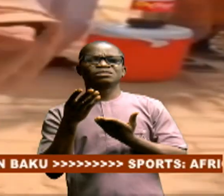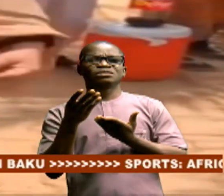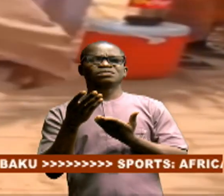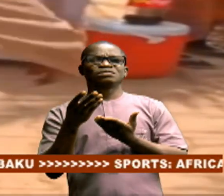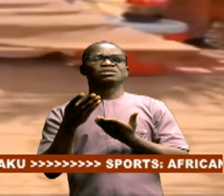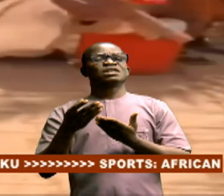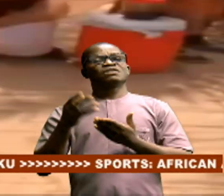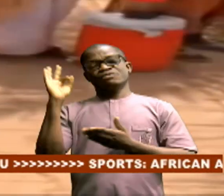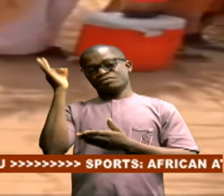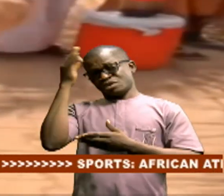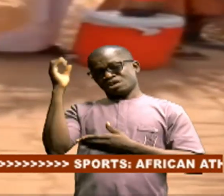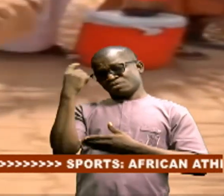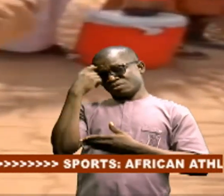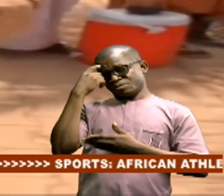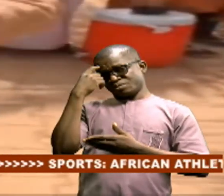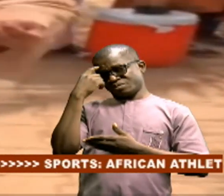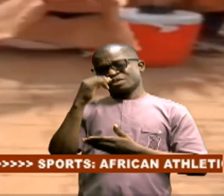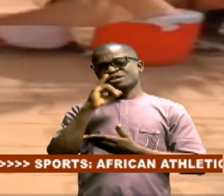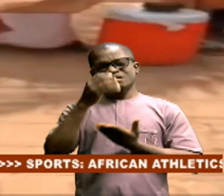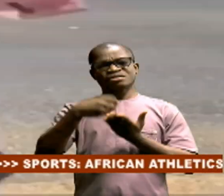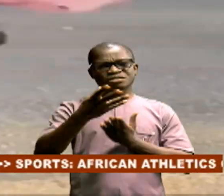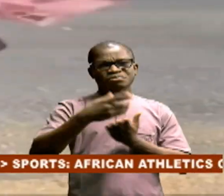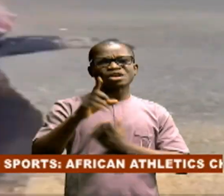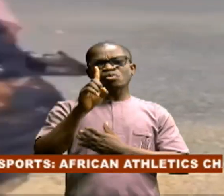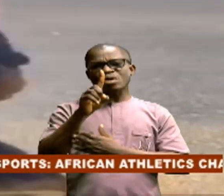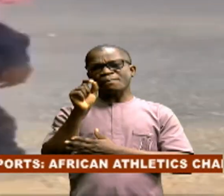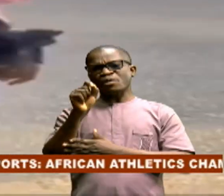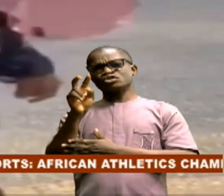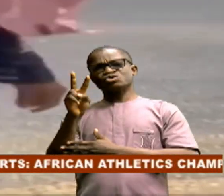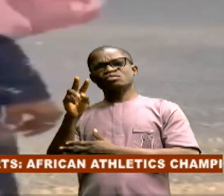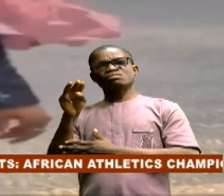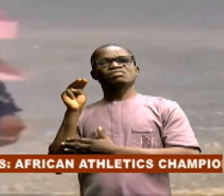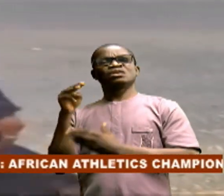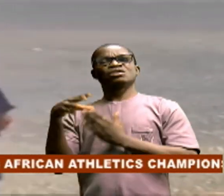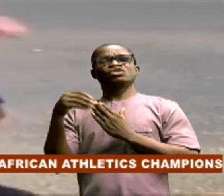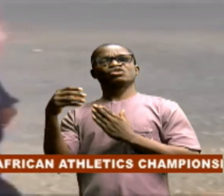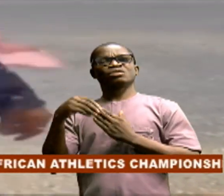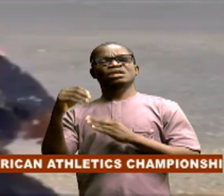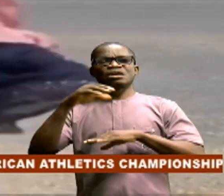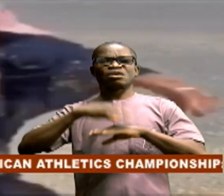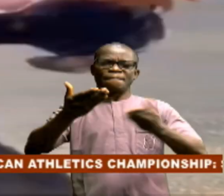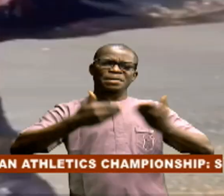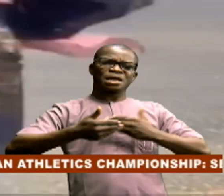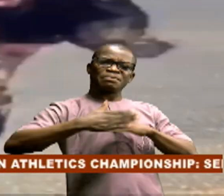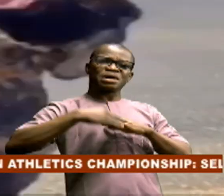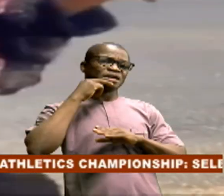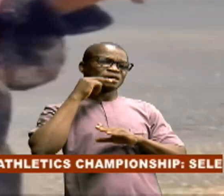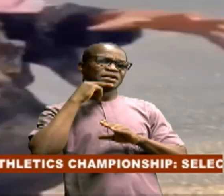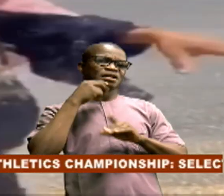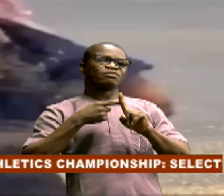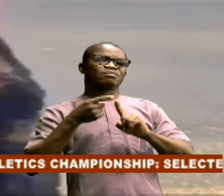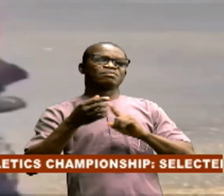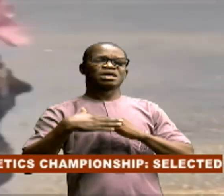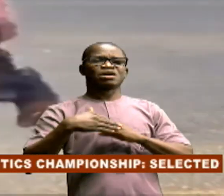The federal government is spending $1.2 million on the evacuation exercise.